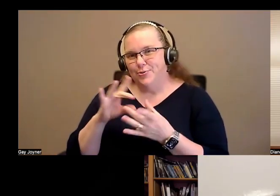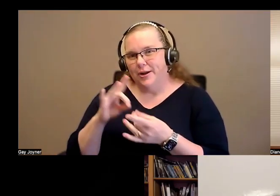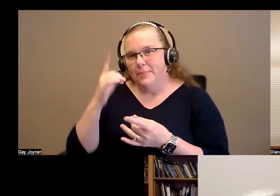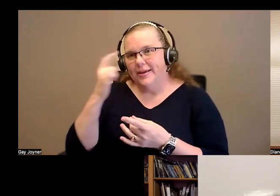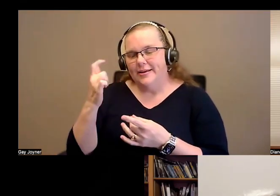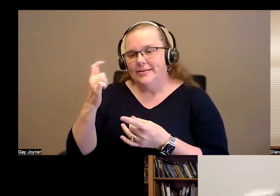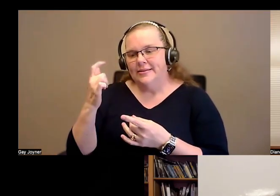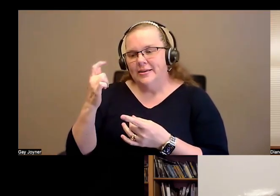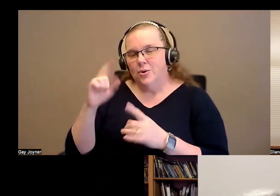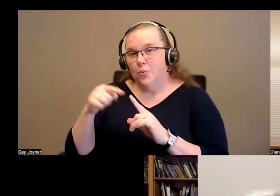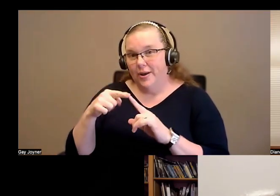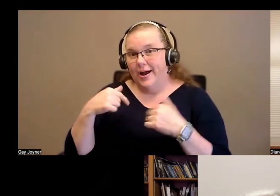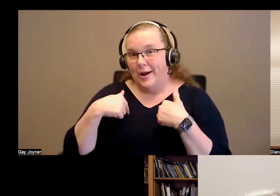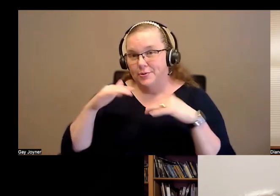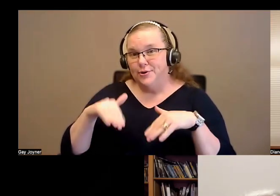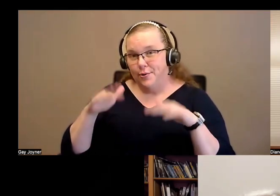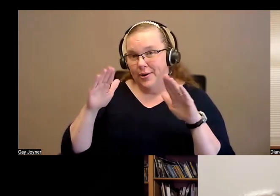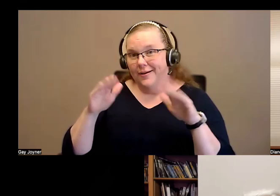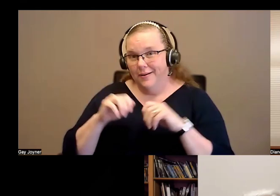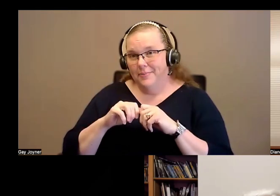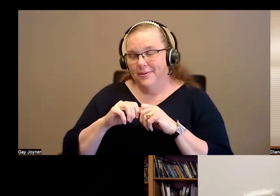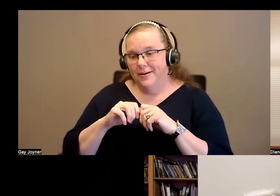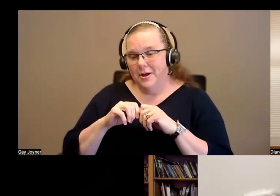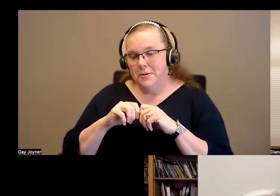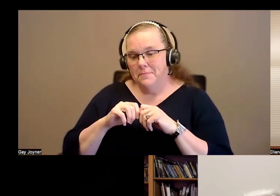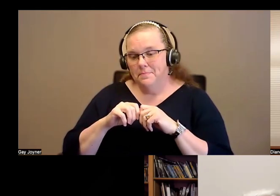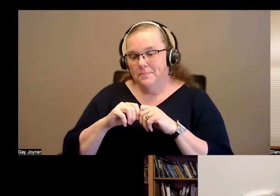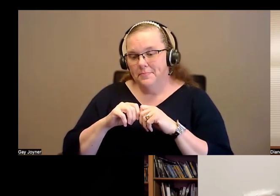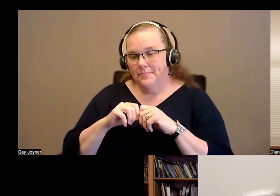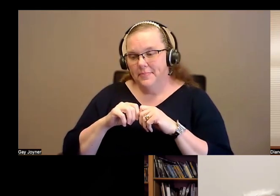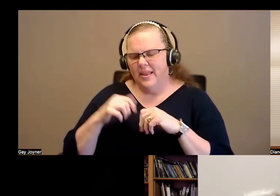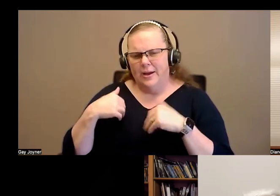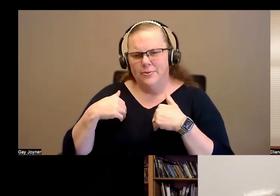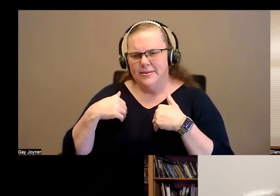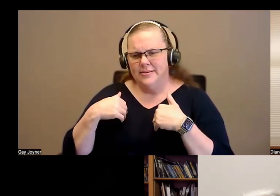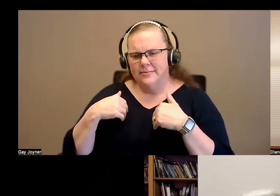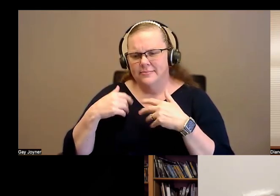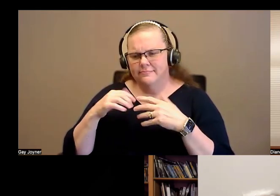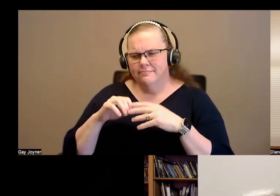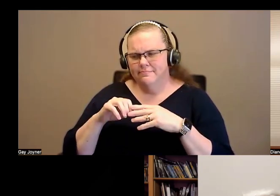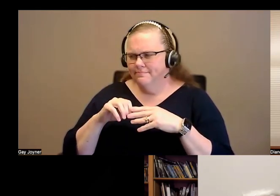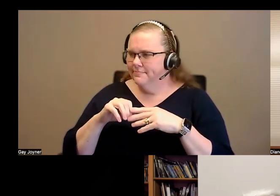that story because when I was growing up, um, I was